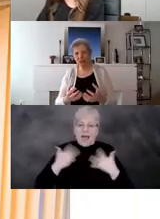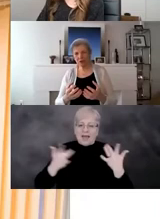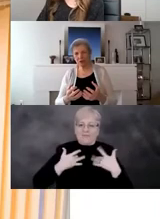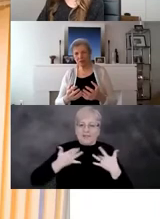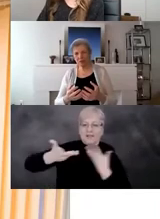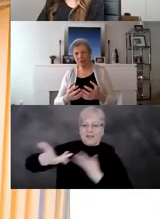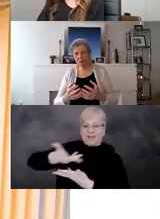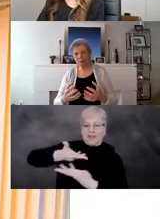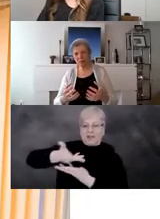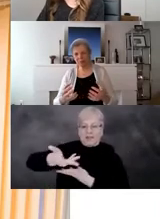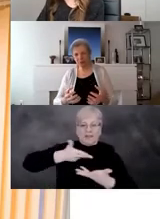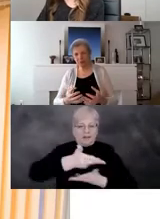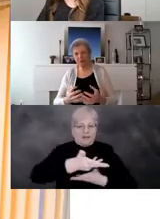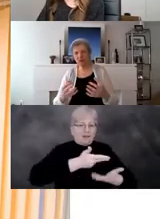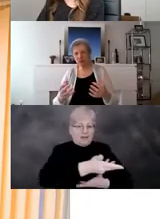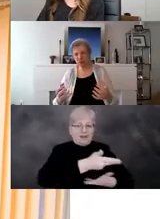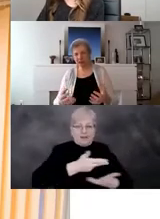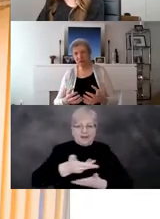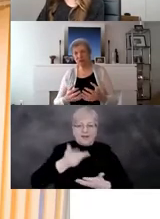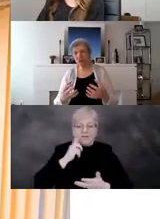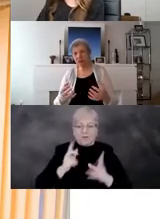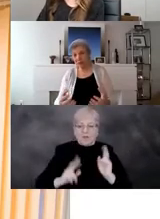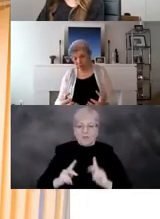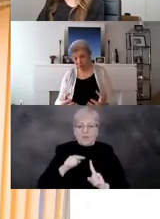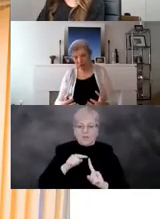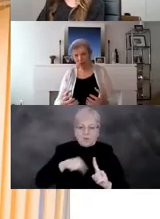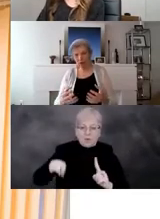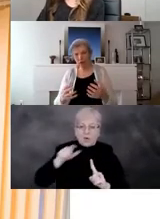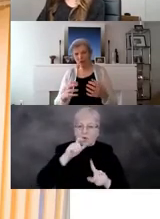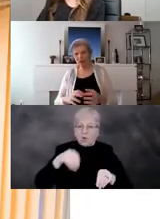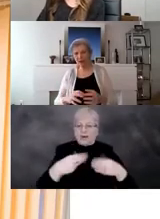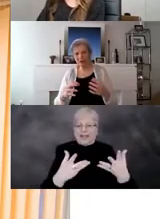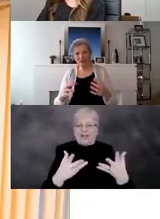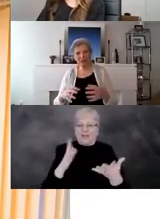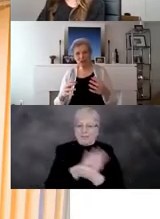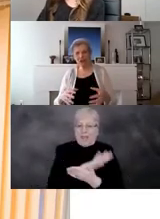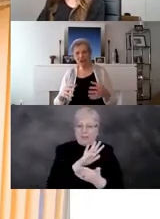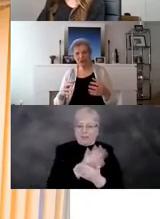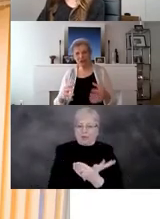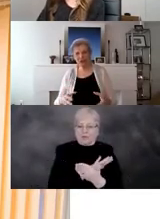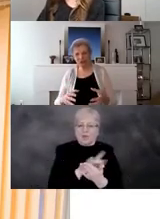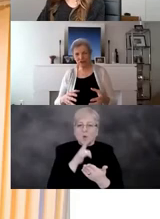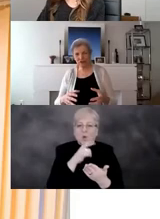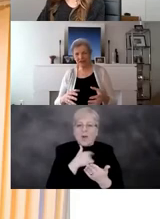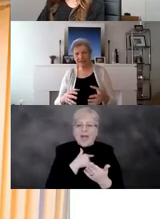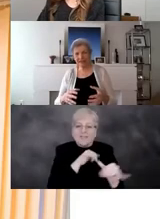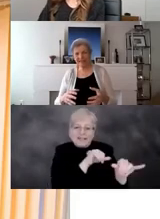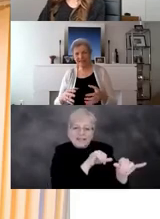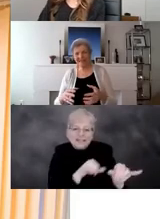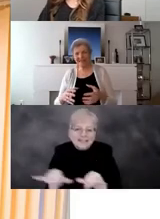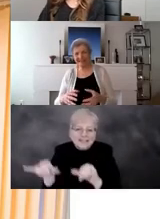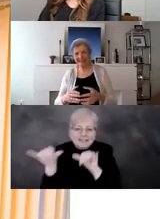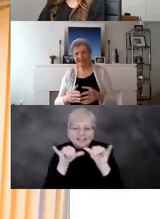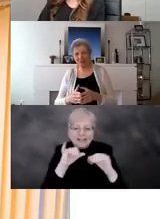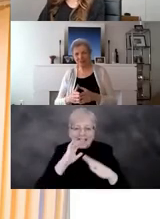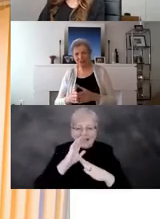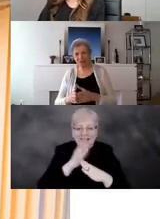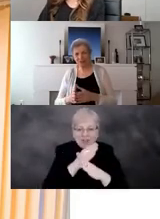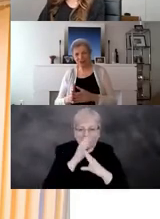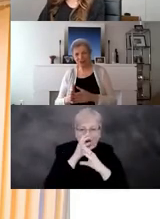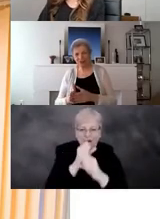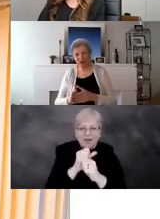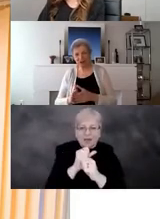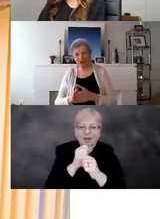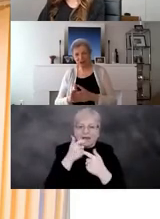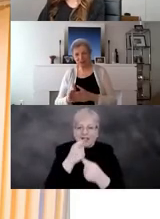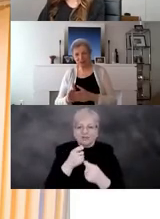among paper givers around a table with common and shared interests. And it is not an opportunity